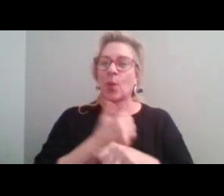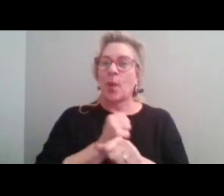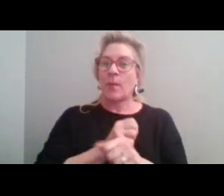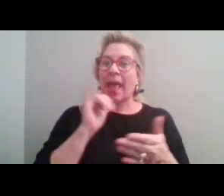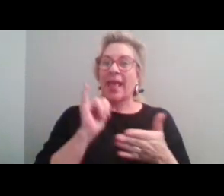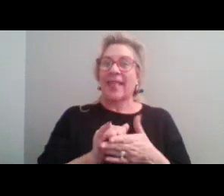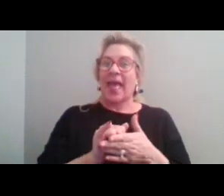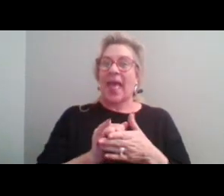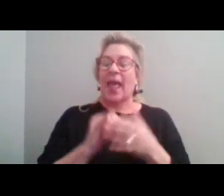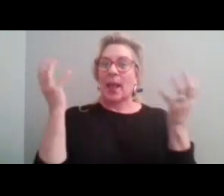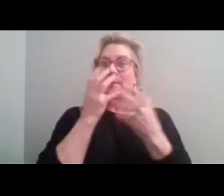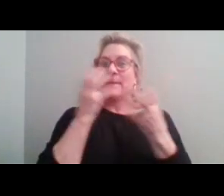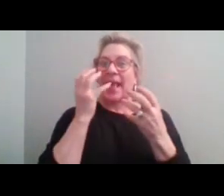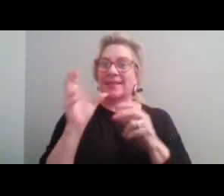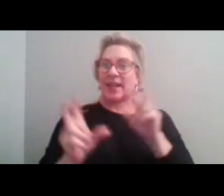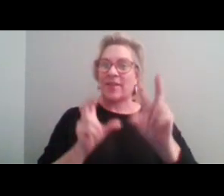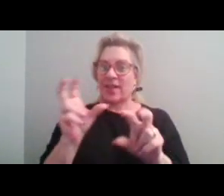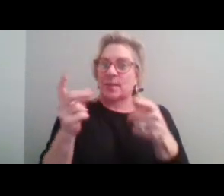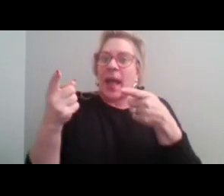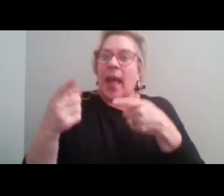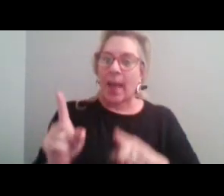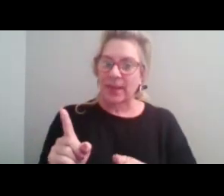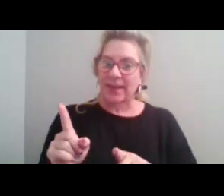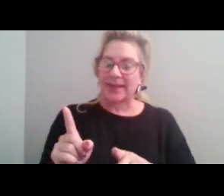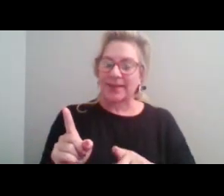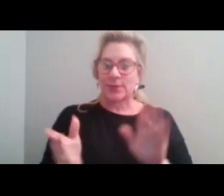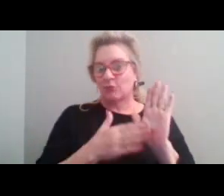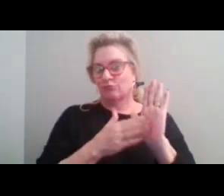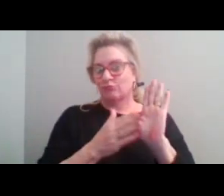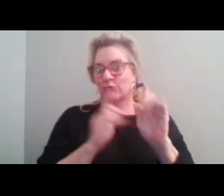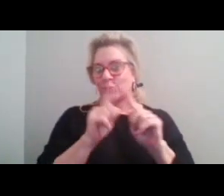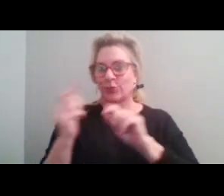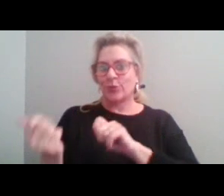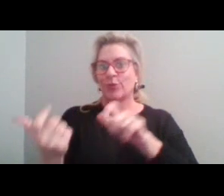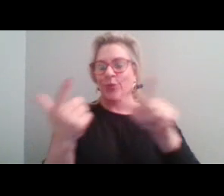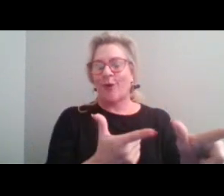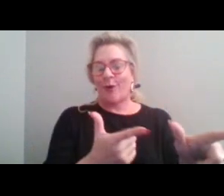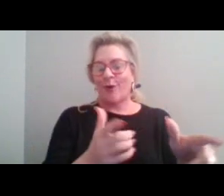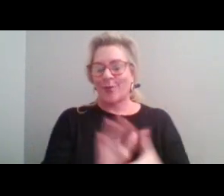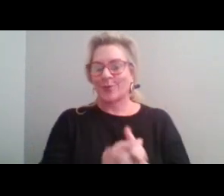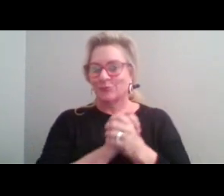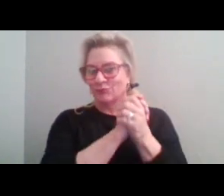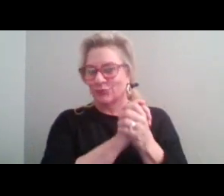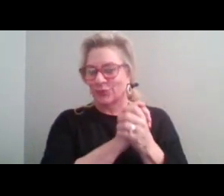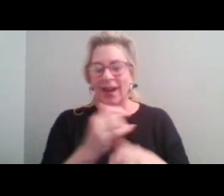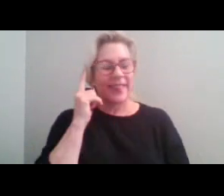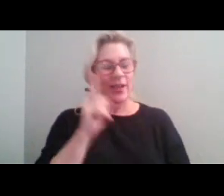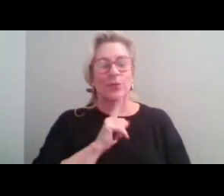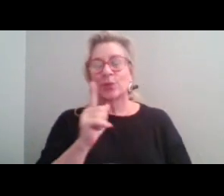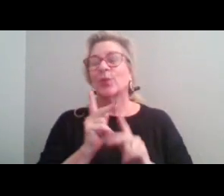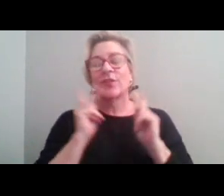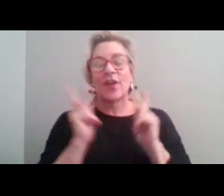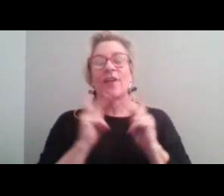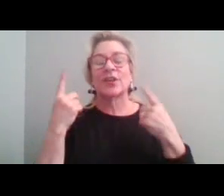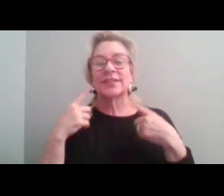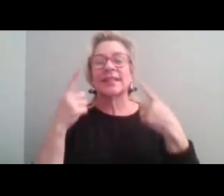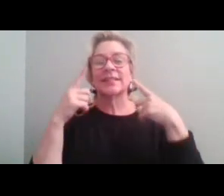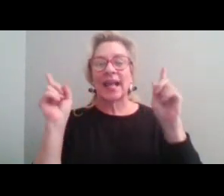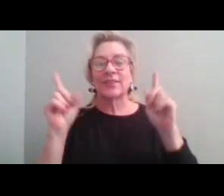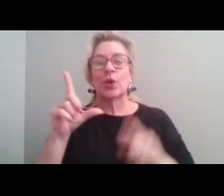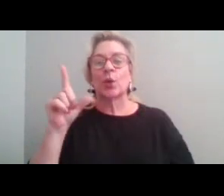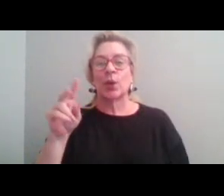investment happen. So a major kudos to you and congratulations on what I think was a very successful